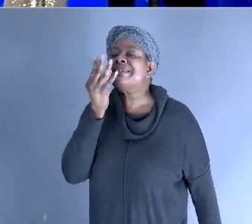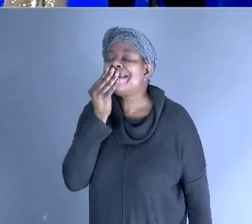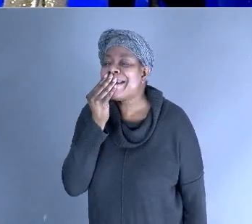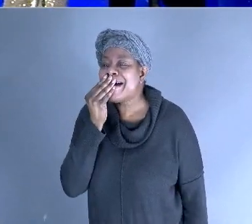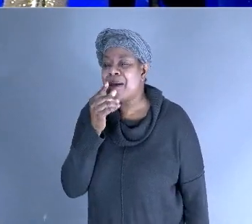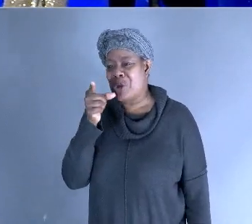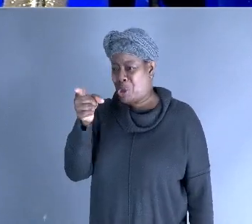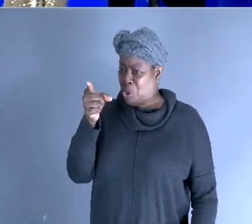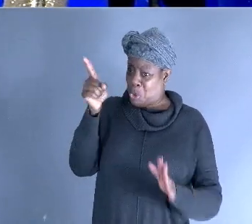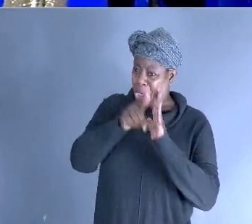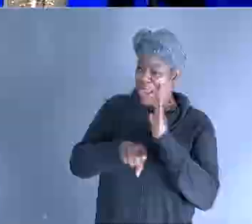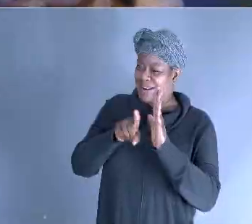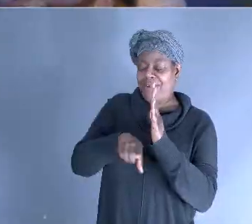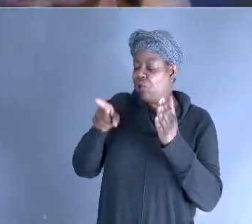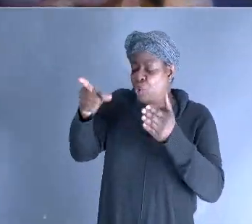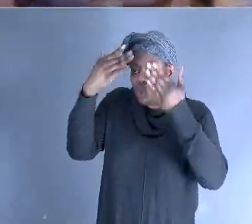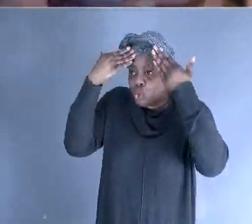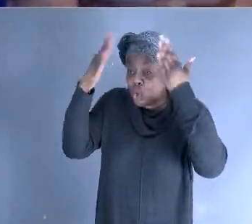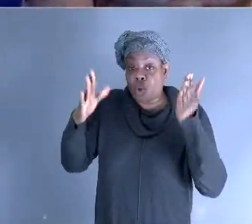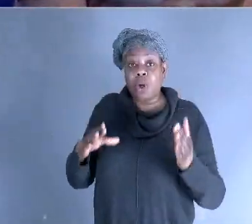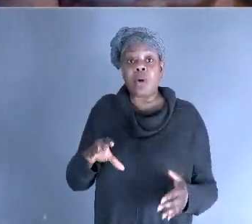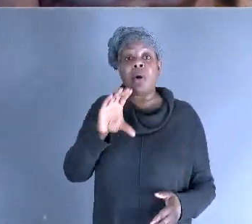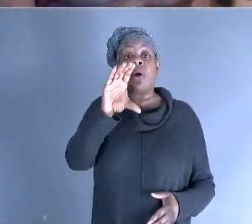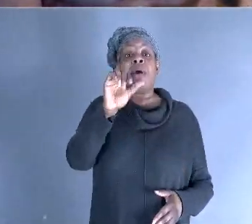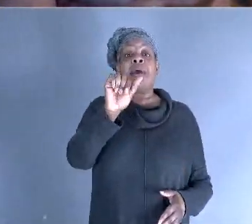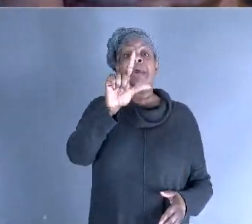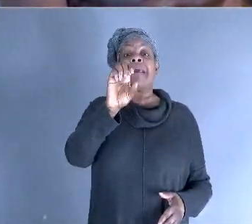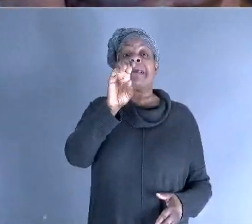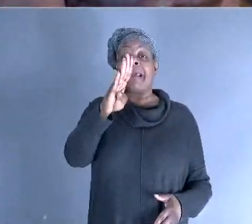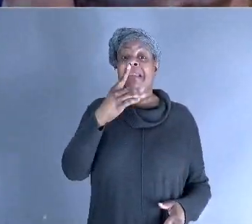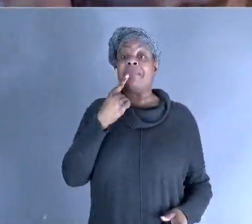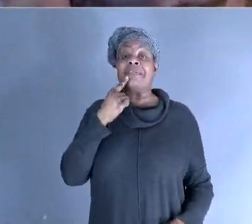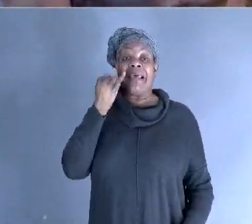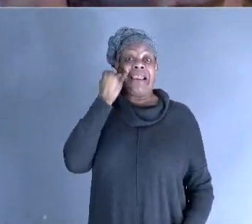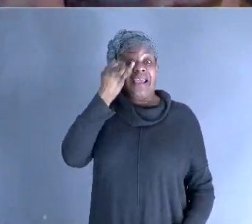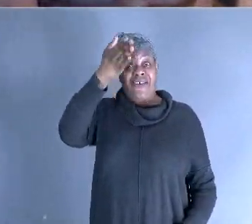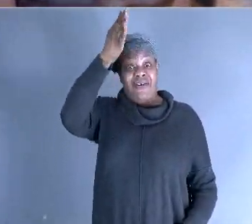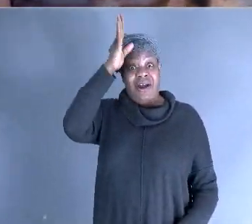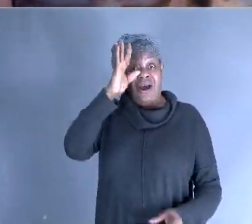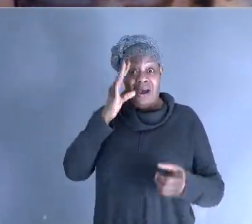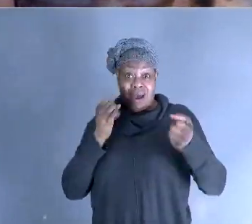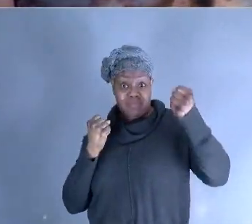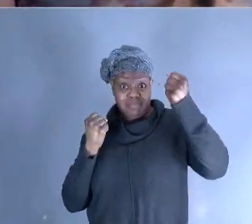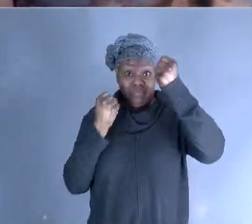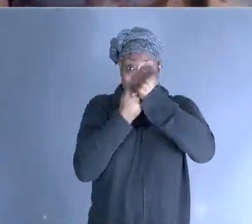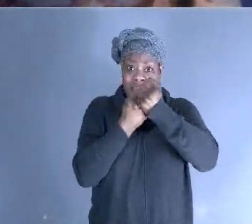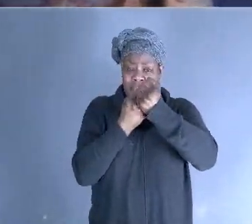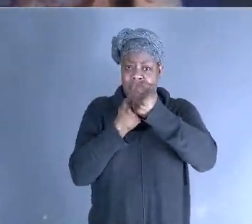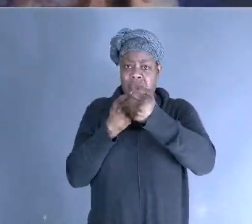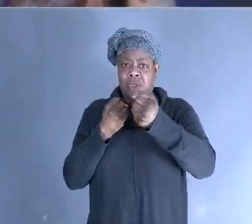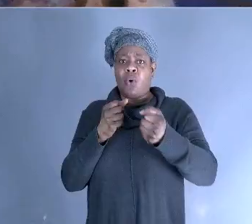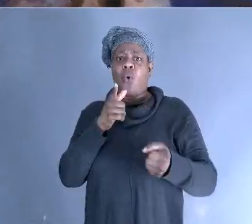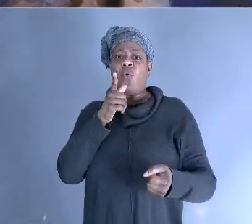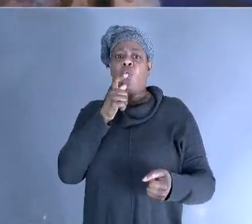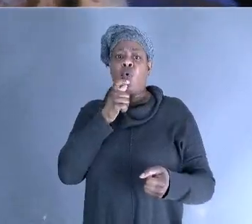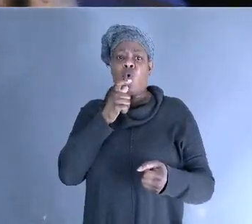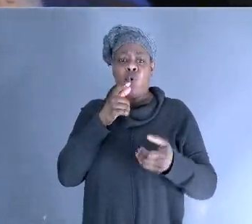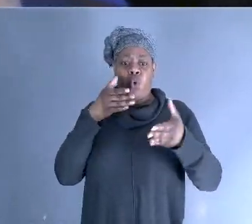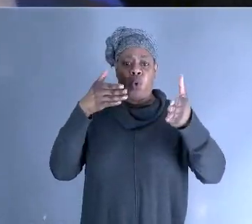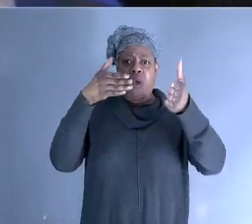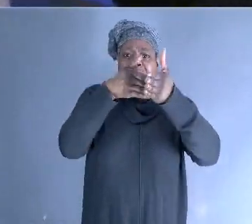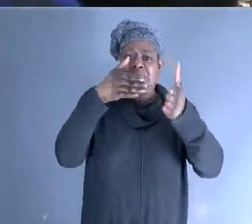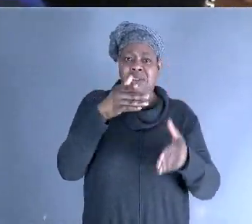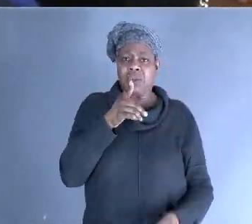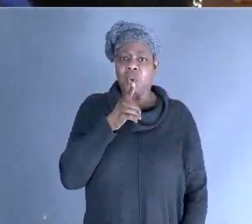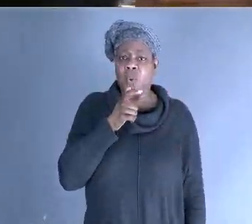And Caleb stood up and said, if God be for us, who can be against us? We can, and we